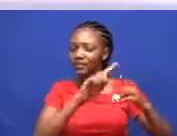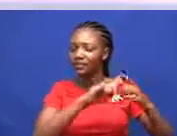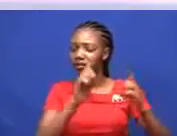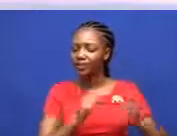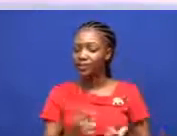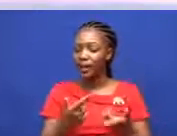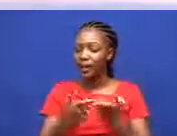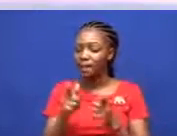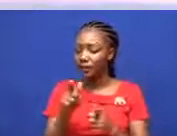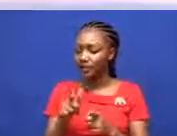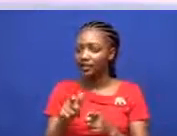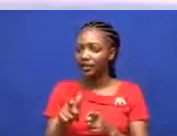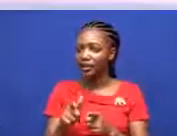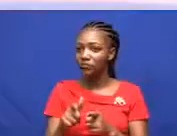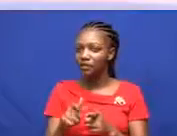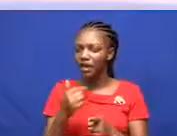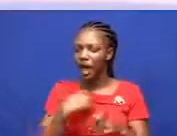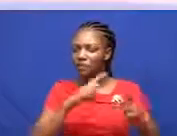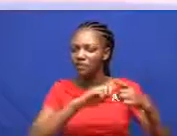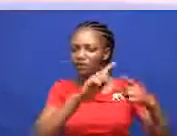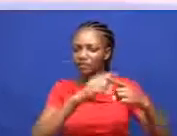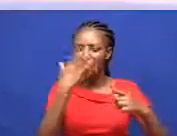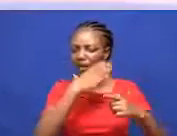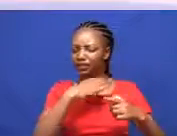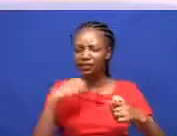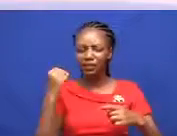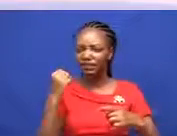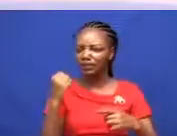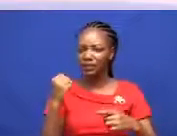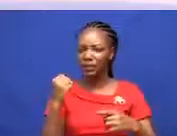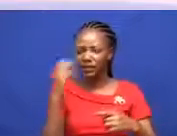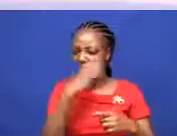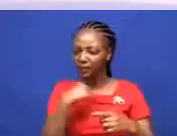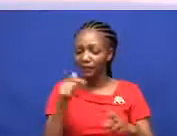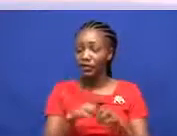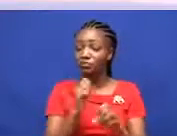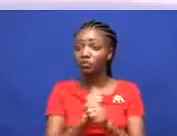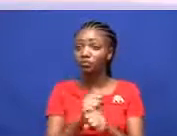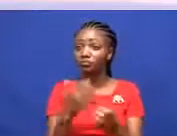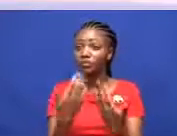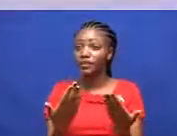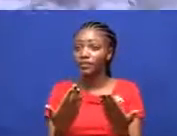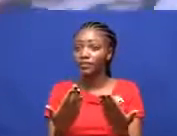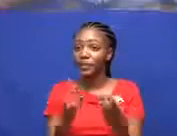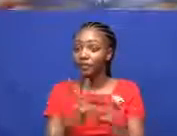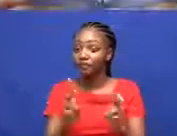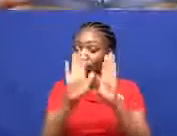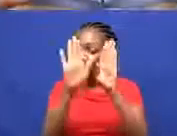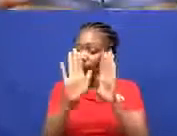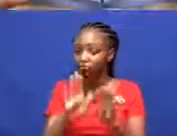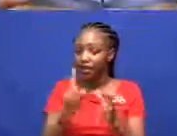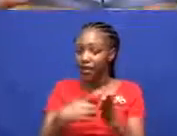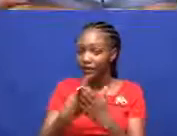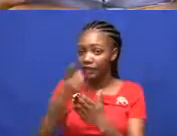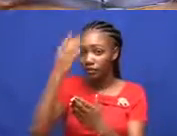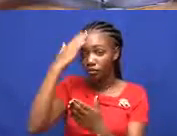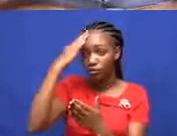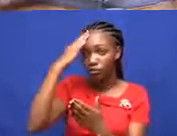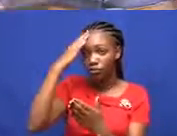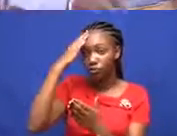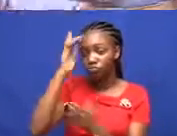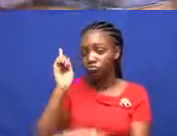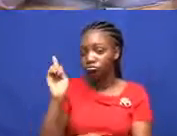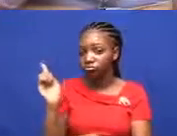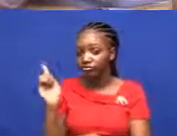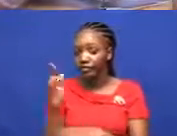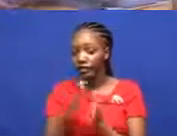has fits-on experience, you know, spinning the decks and doing his thing. Quite amazing. And you know, what other thing that stands out in this story is